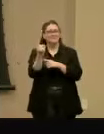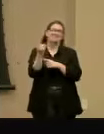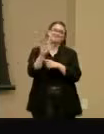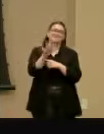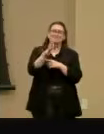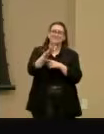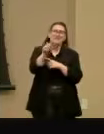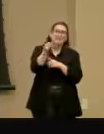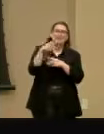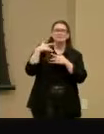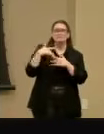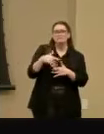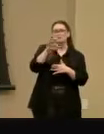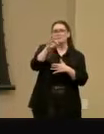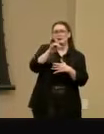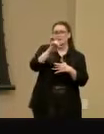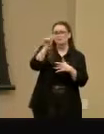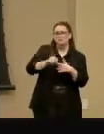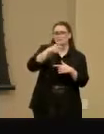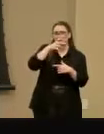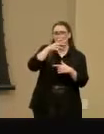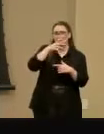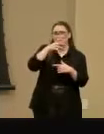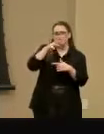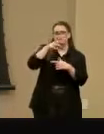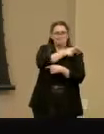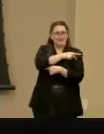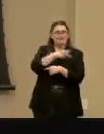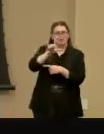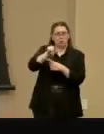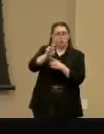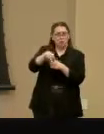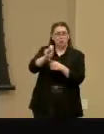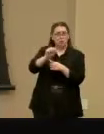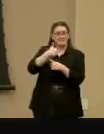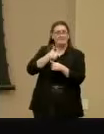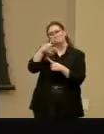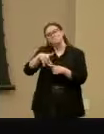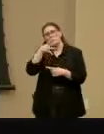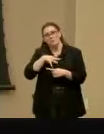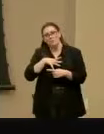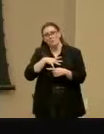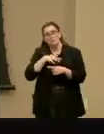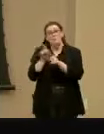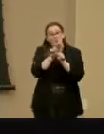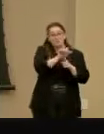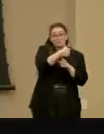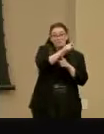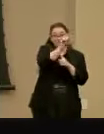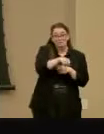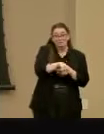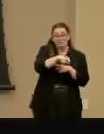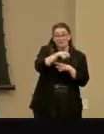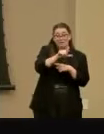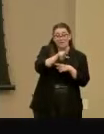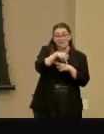Yes, it tends to be sort of 90% female, but we know many men have lupus. So this is relevant for both men and women with lupus, but also for